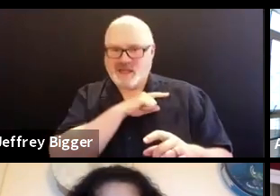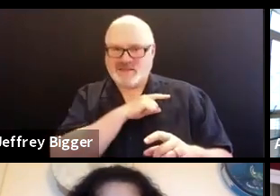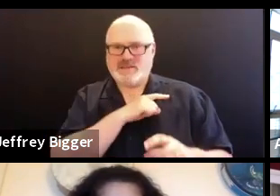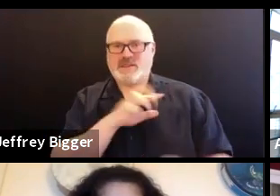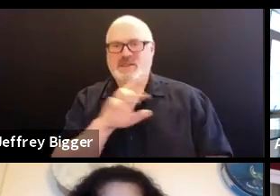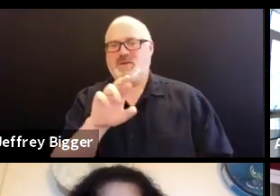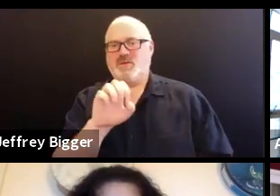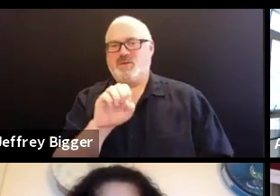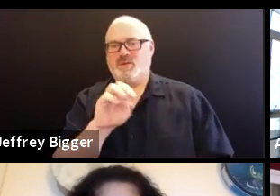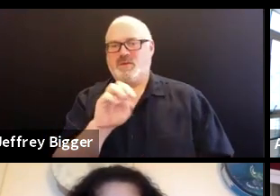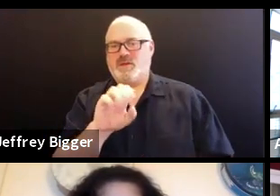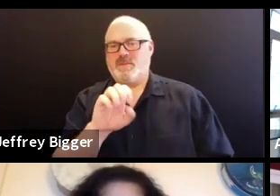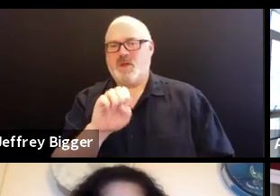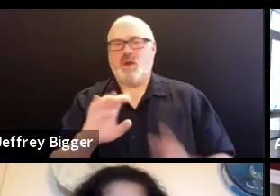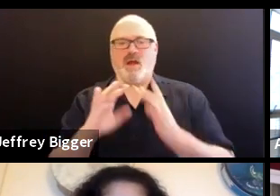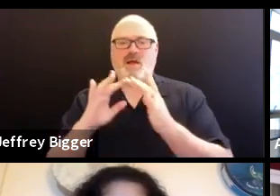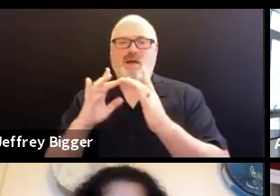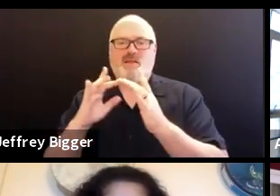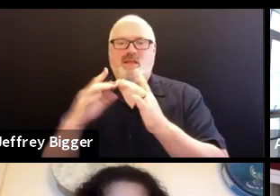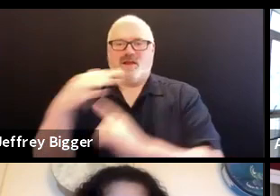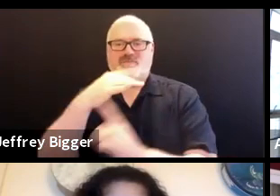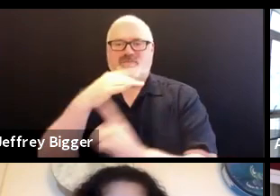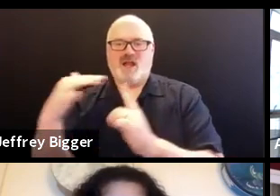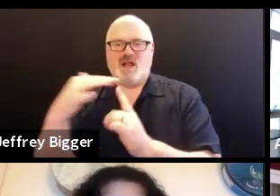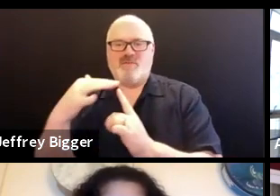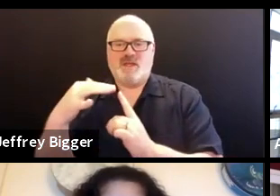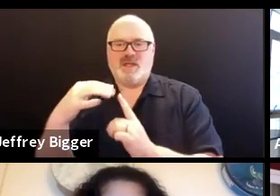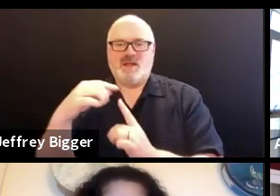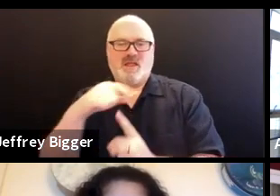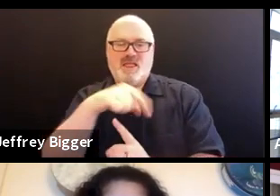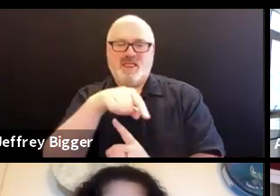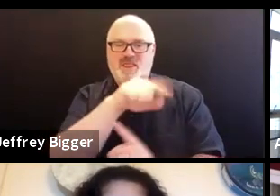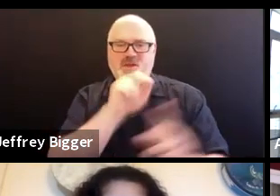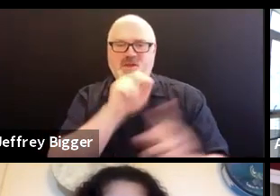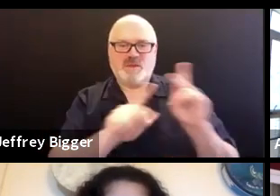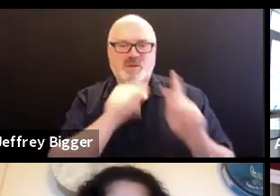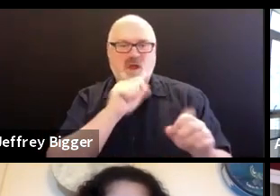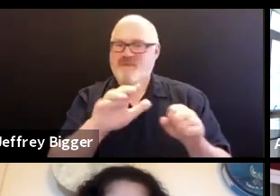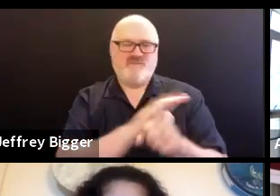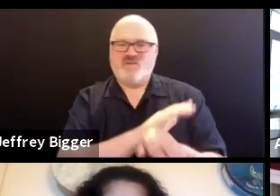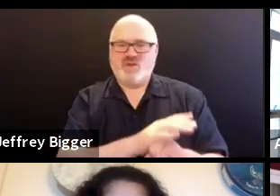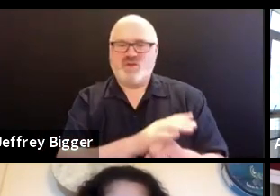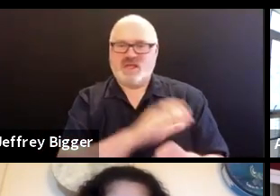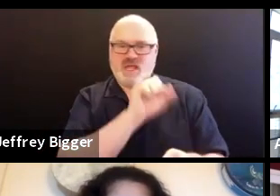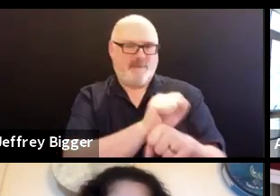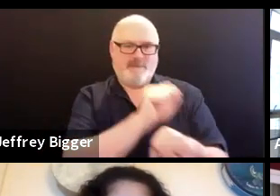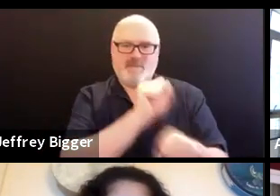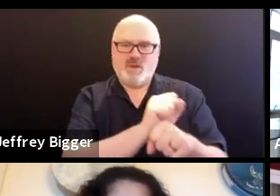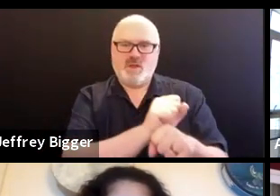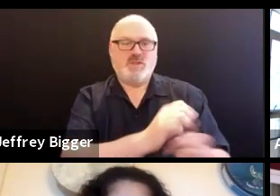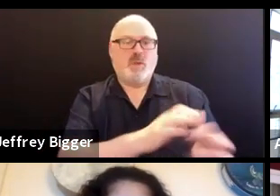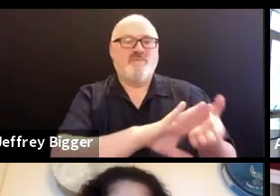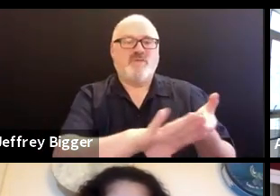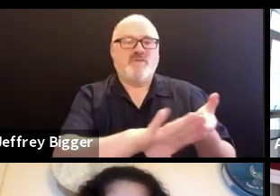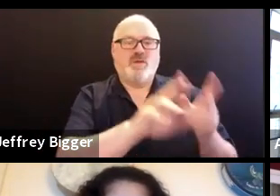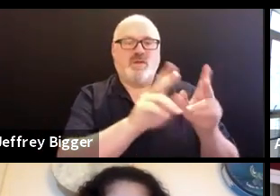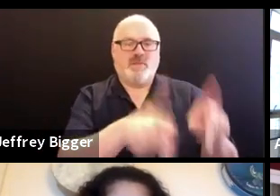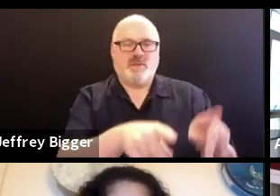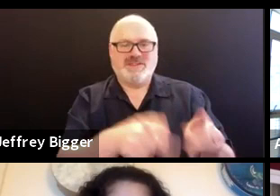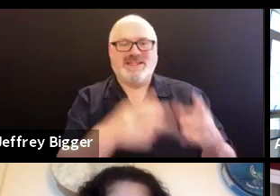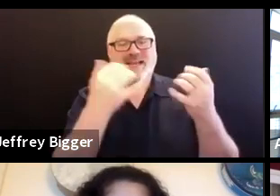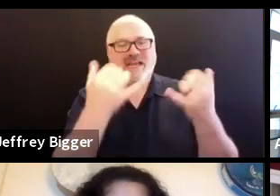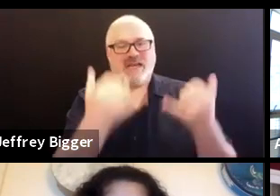remote operating environment, they were actually not fully employed, and so they were furloughed, and we've been able